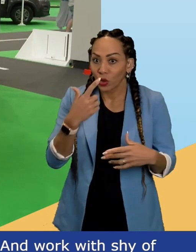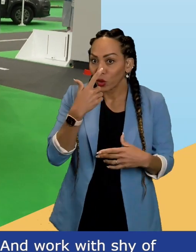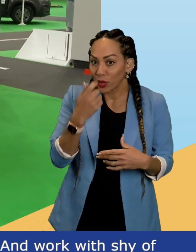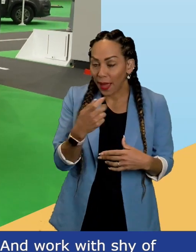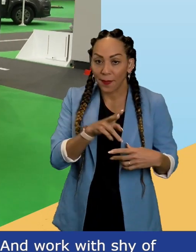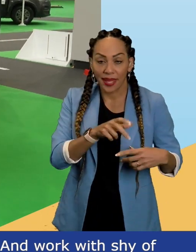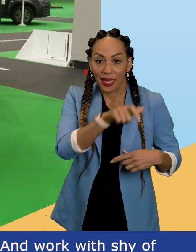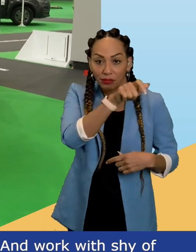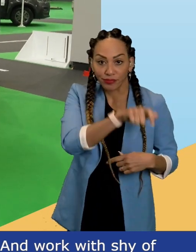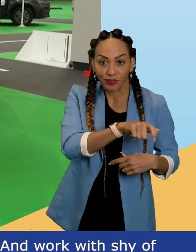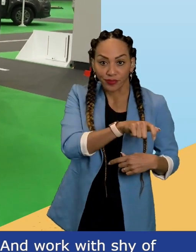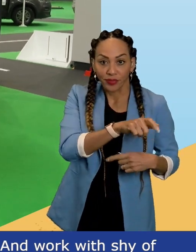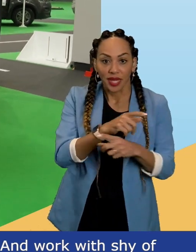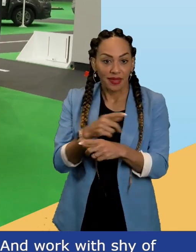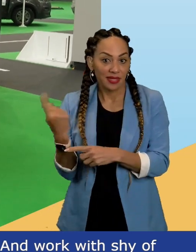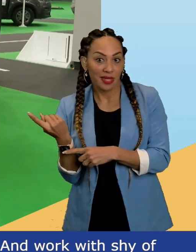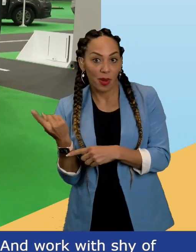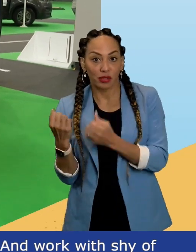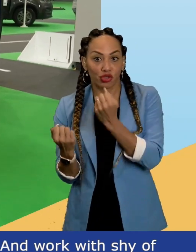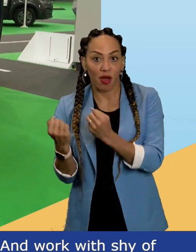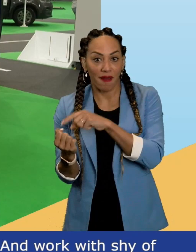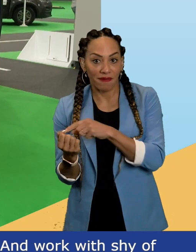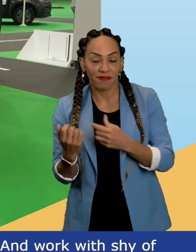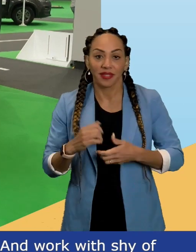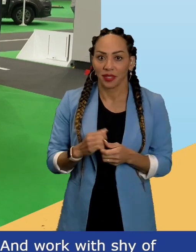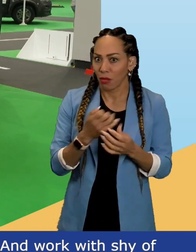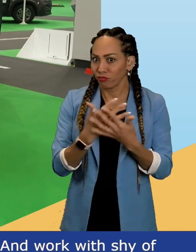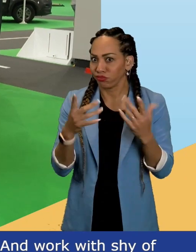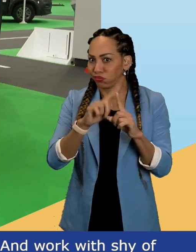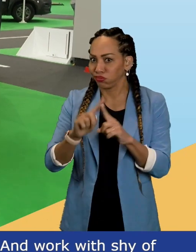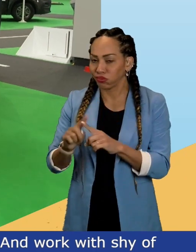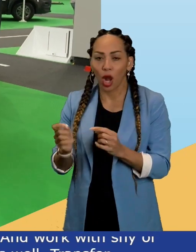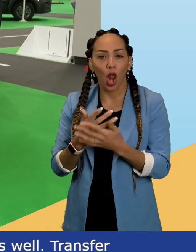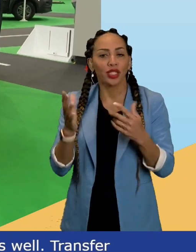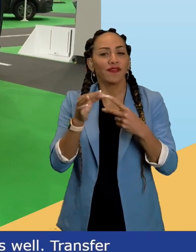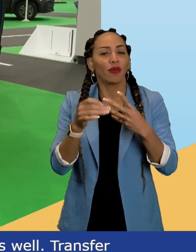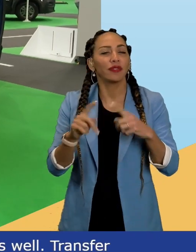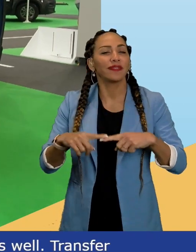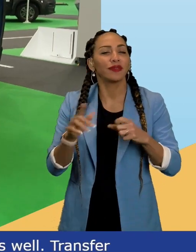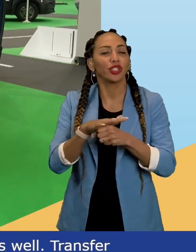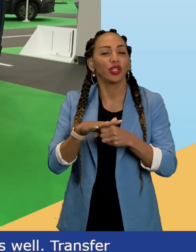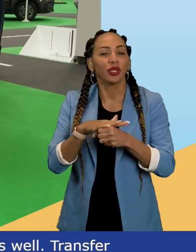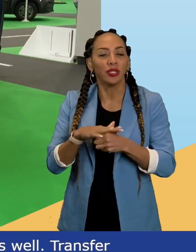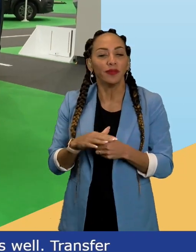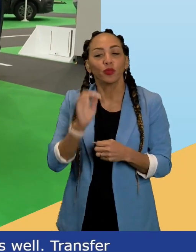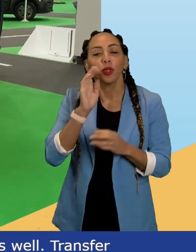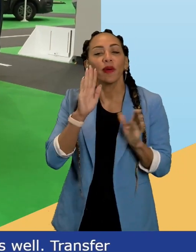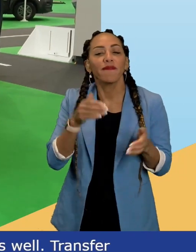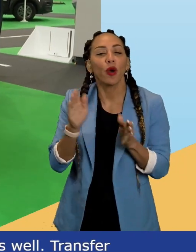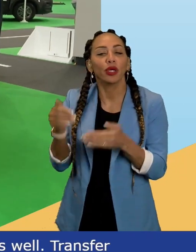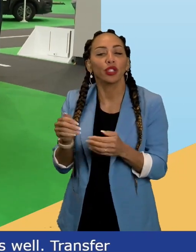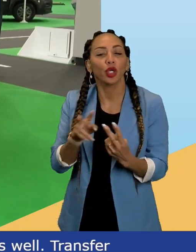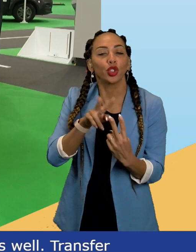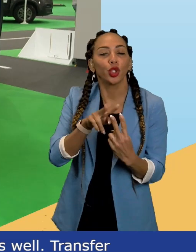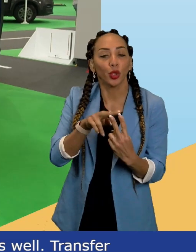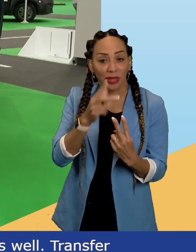amount of vehicles on display. I don't think I've got round to see them all as here. Lots of options for lots of different situations. Yeah, absolutely. Yeah. Now we're going to look at two in particular. Can we talk about